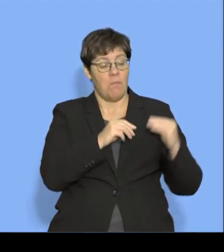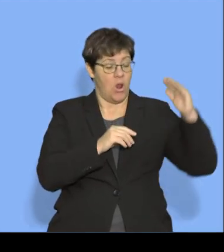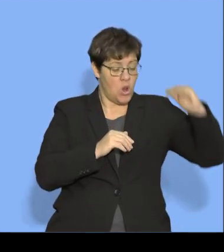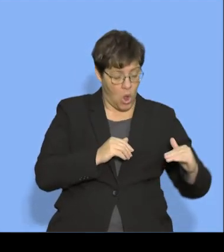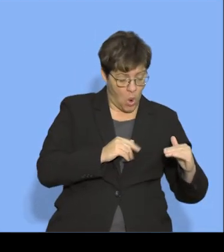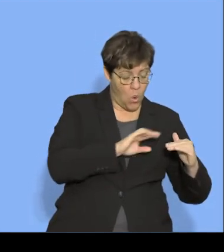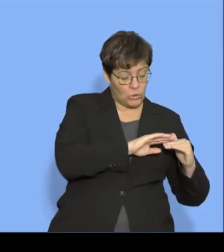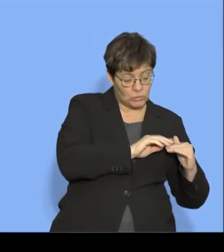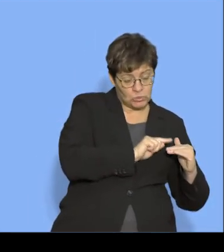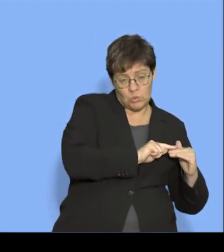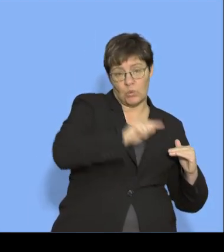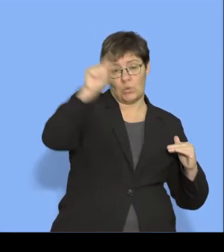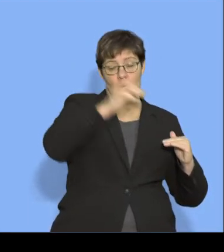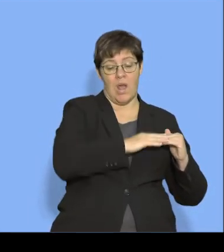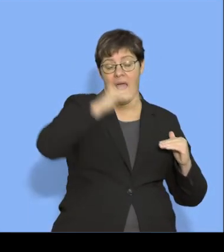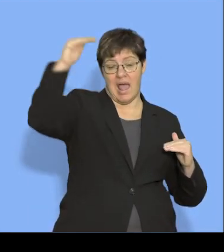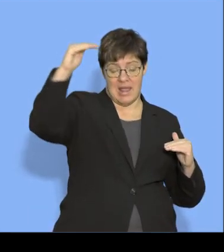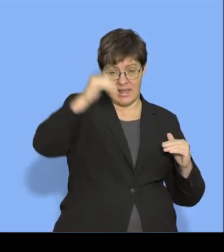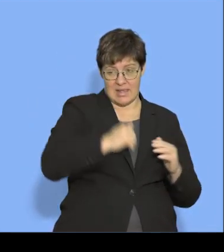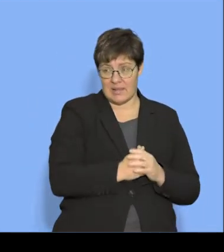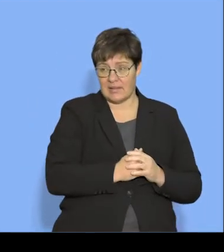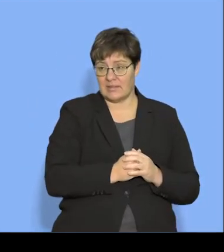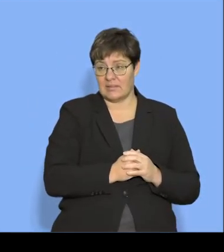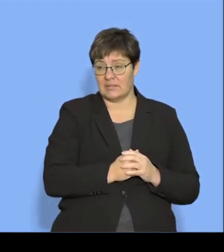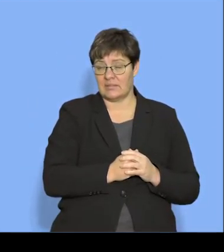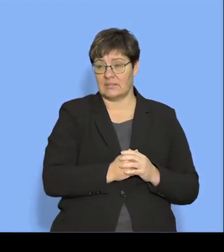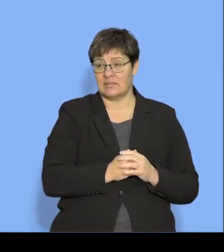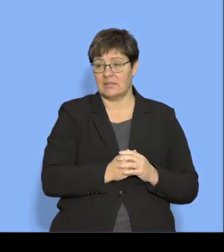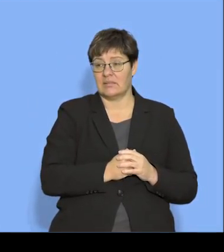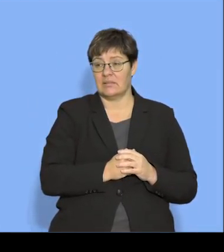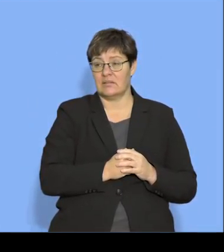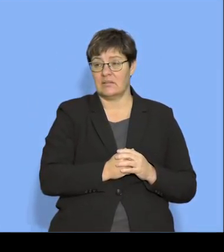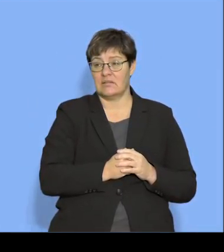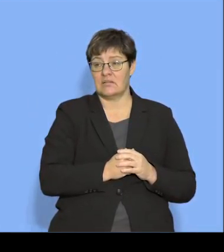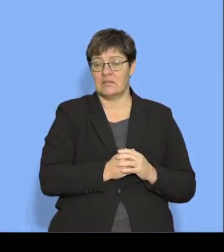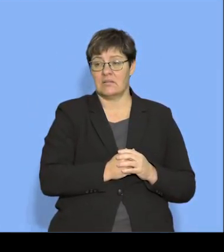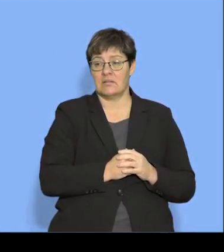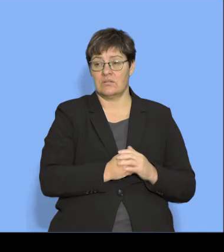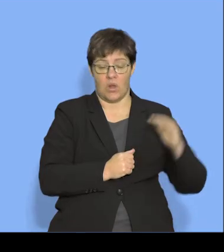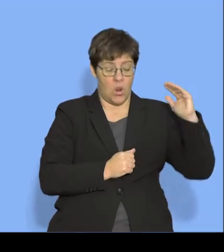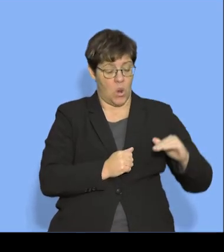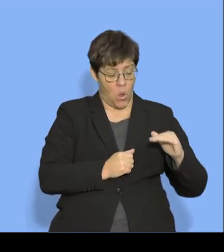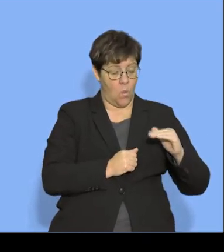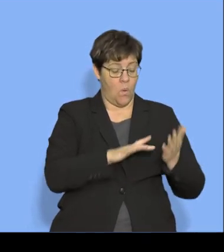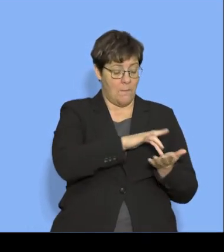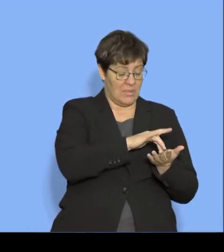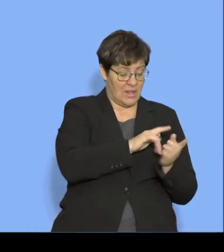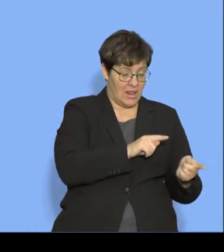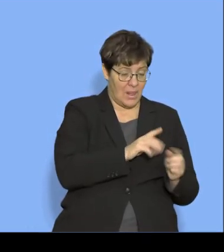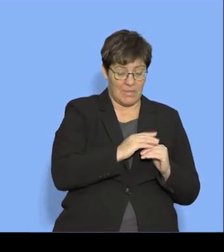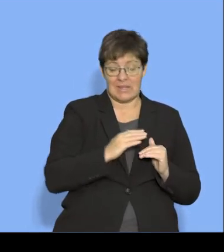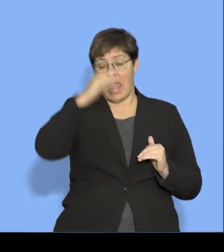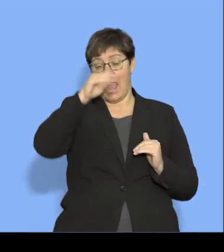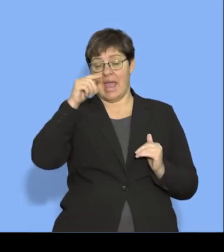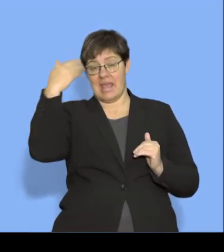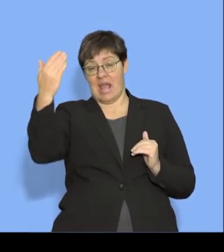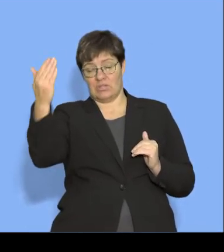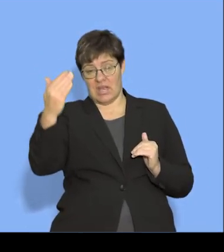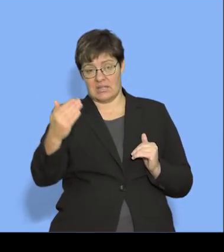looked at, that's the lumen and that's the lining. So there's a lower concentration on the middle, but there's a